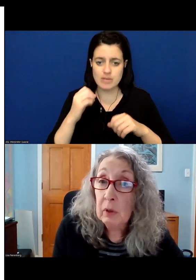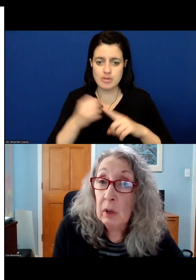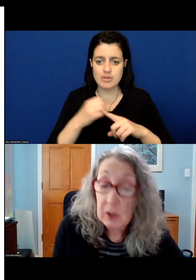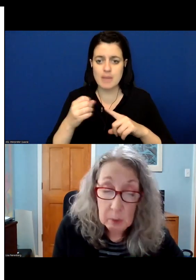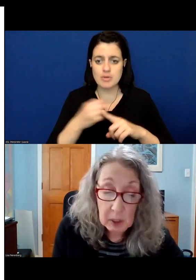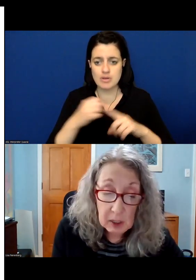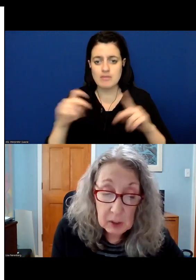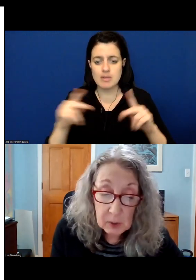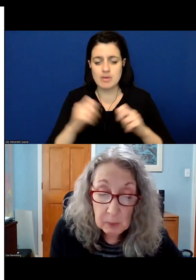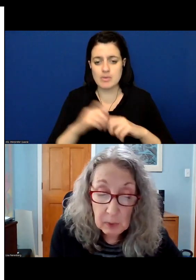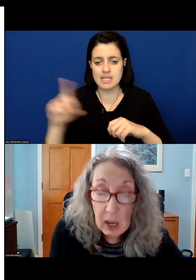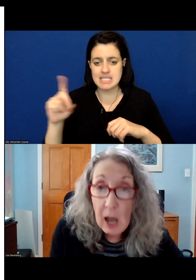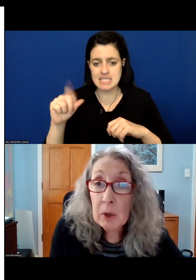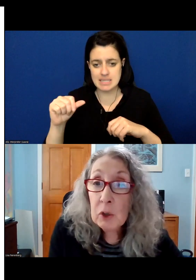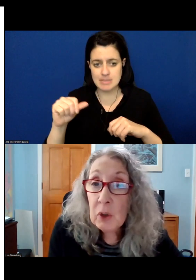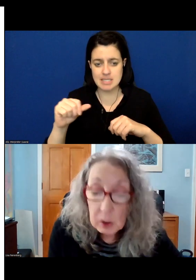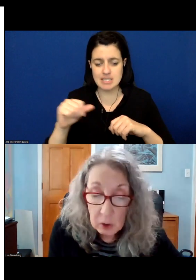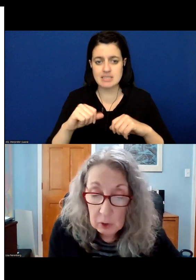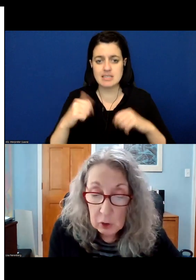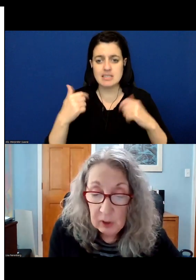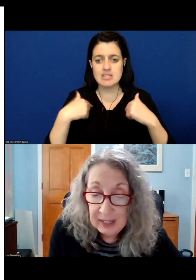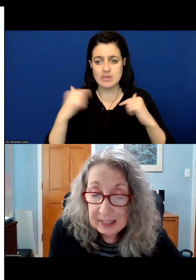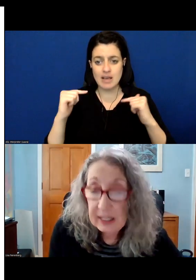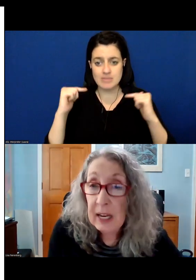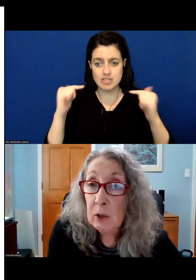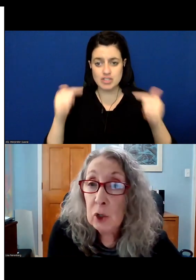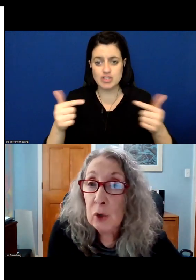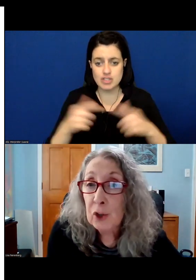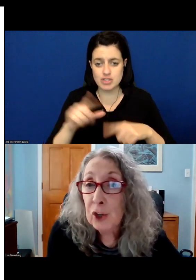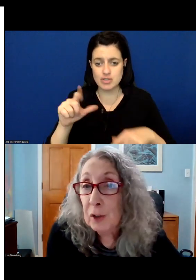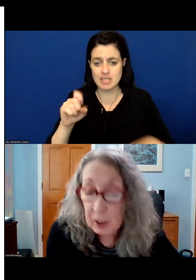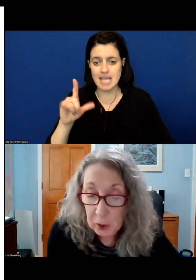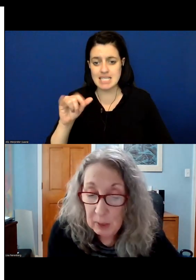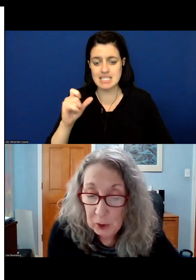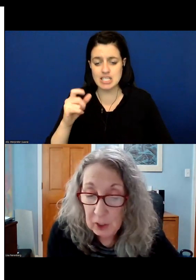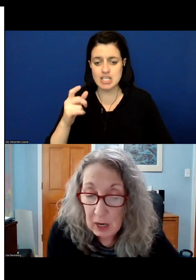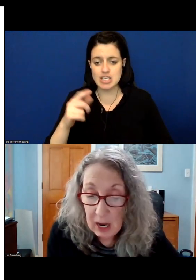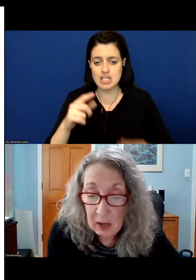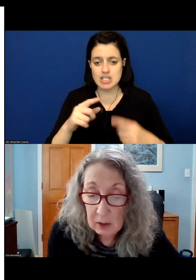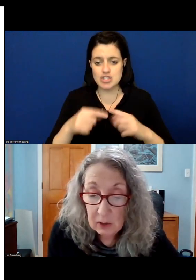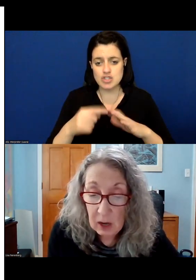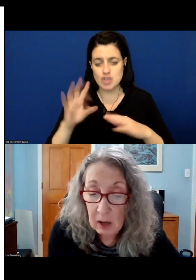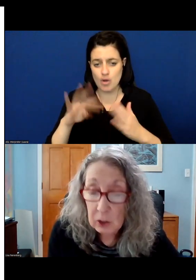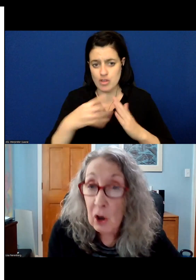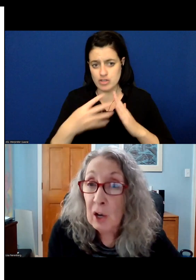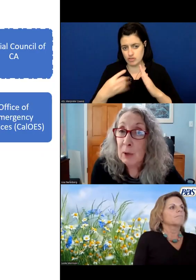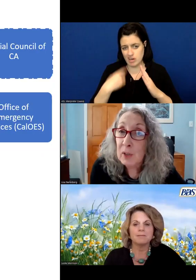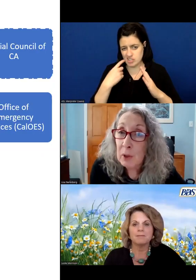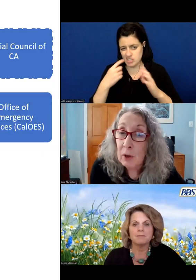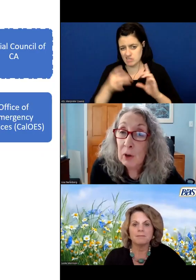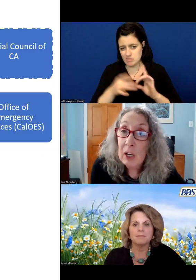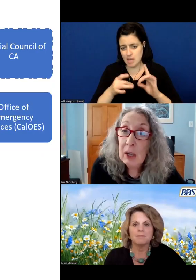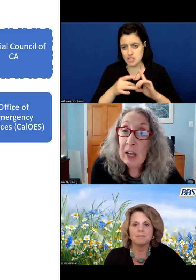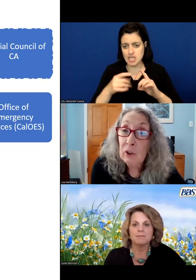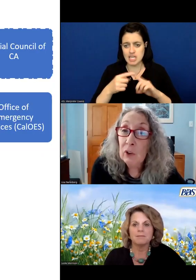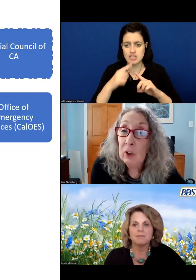with disabilities. I'm going to turn things over to Leslie now to show the chart that I just mentioned and to talk about some